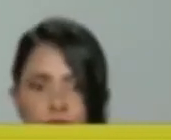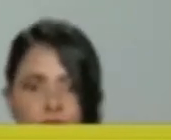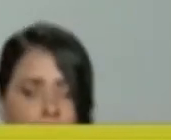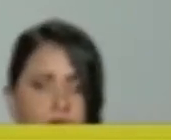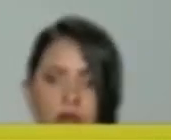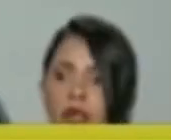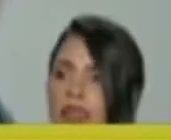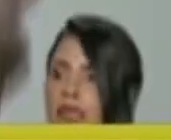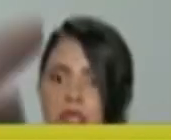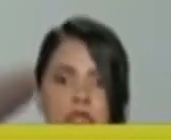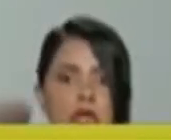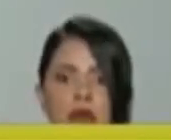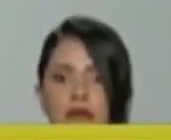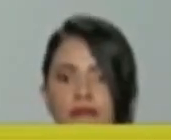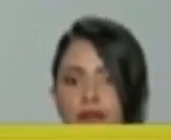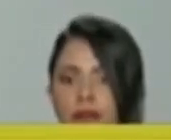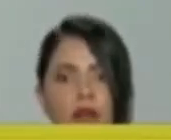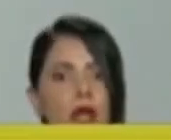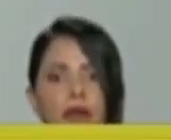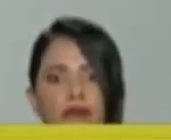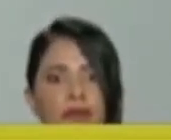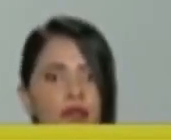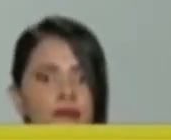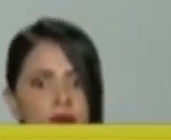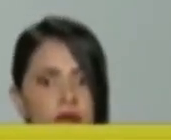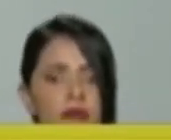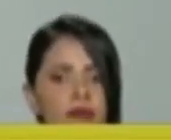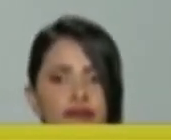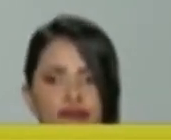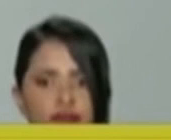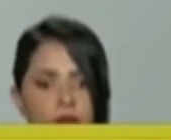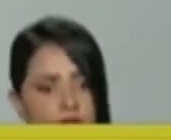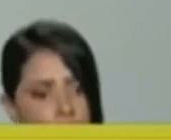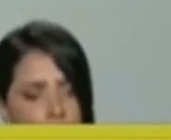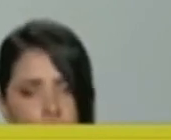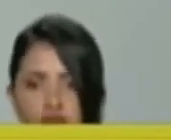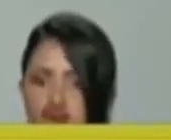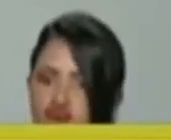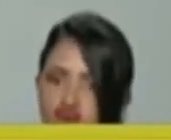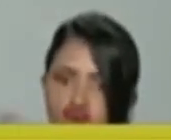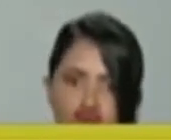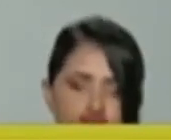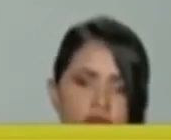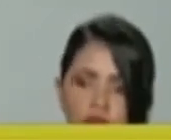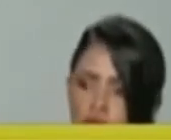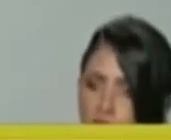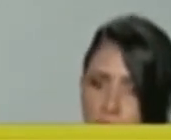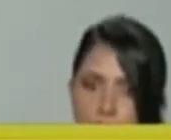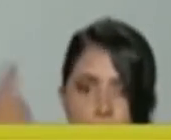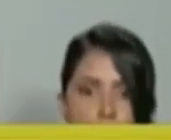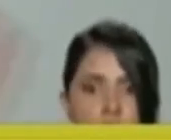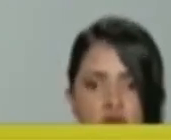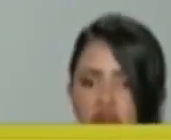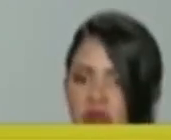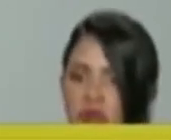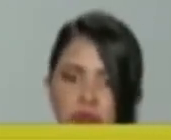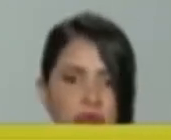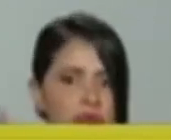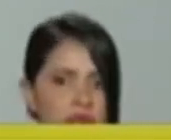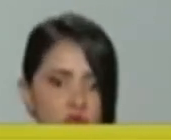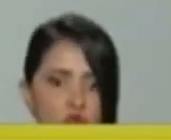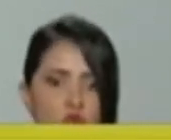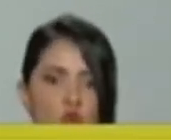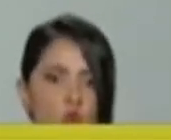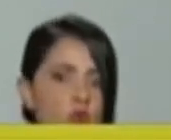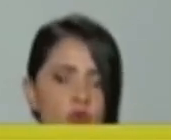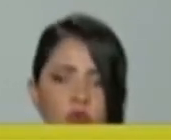And we see in the television that they talked against me in the radio and television. There were the headlines in